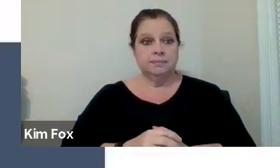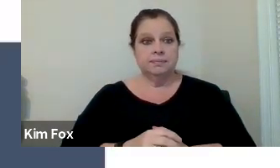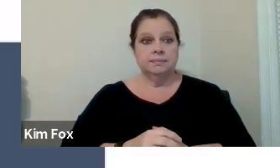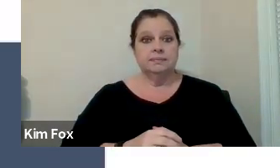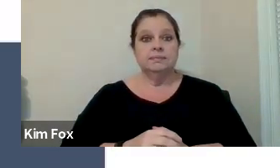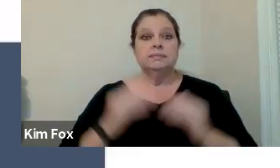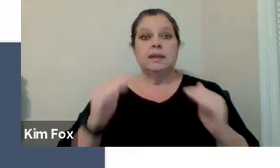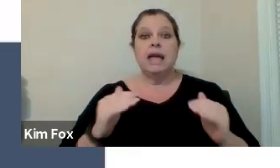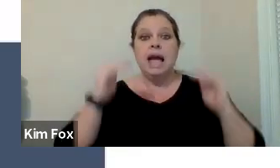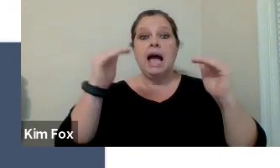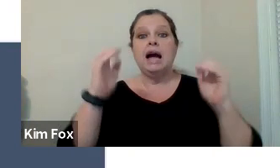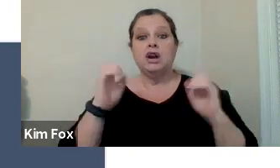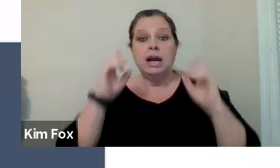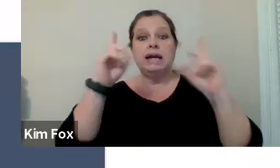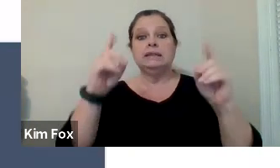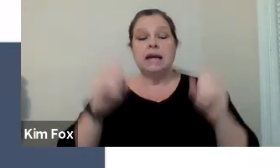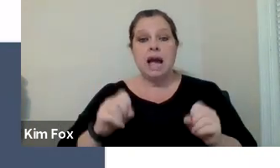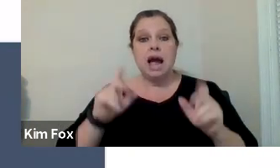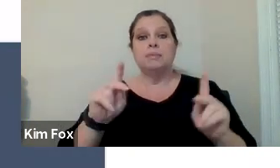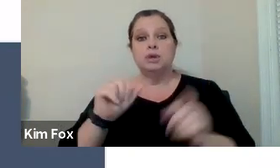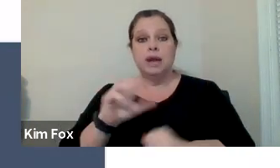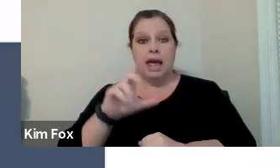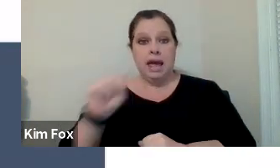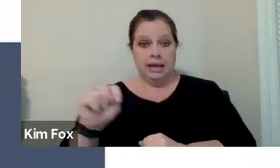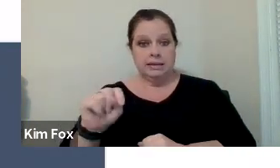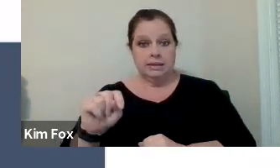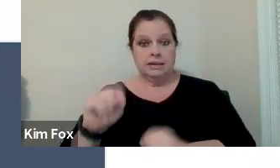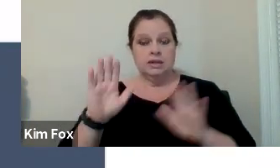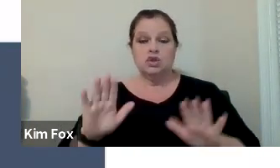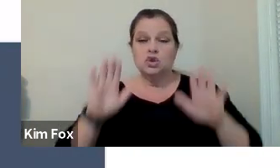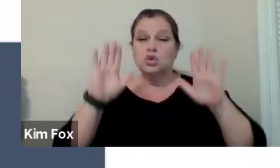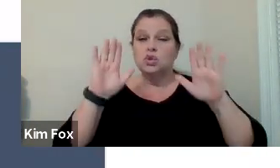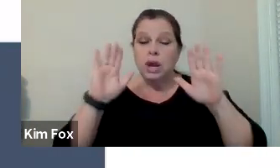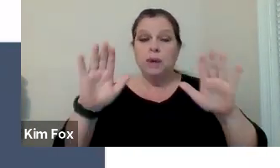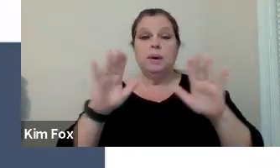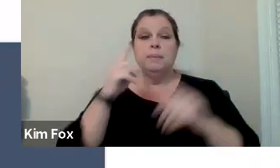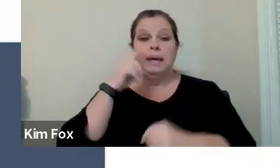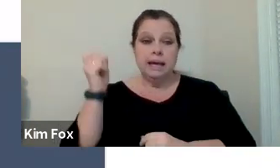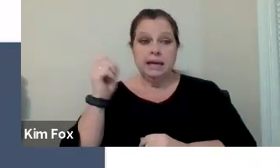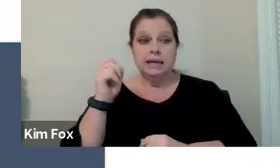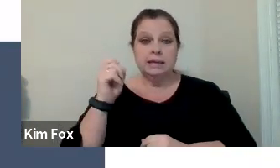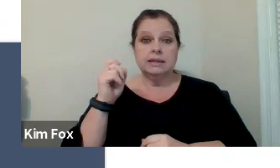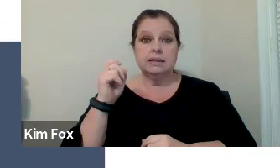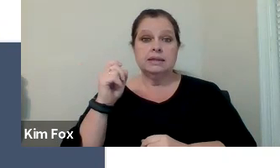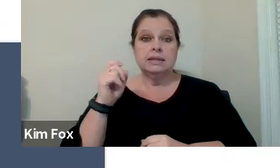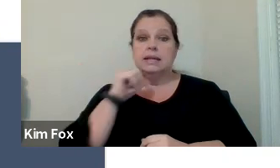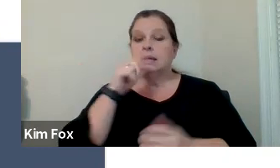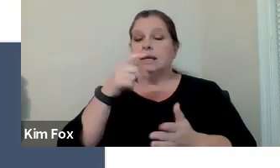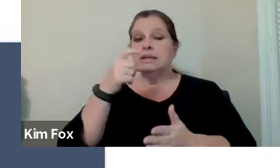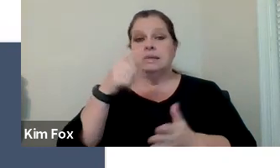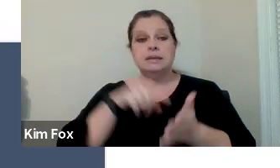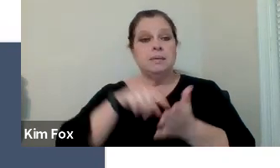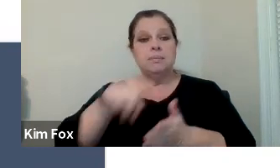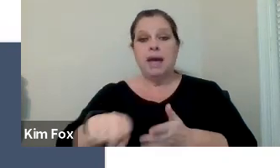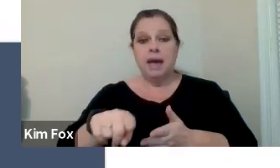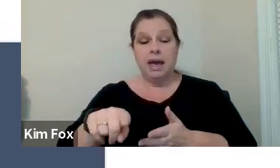Higher Education Opportunity Act. It's a great one because it does not charge military